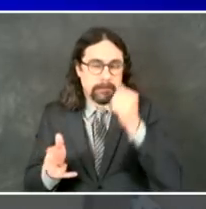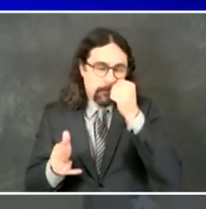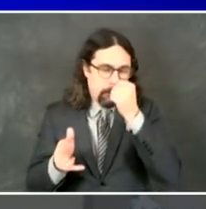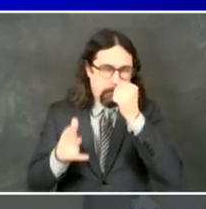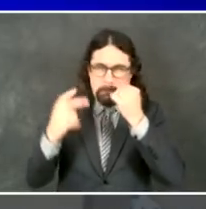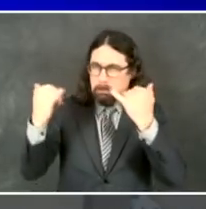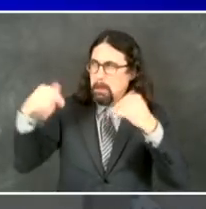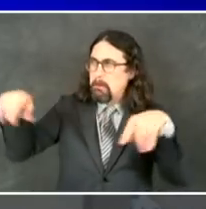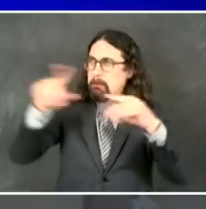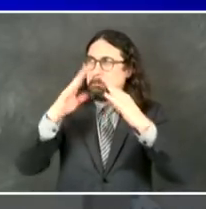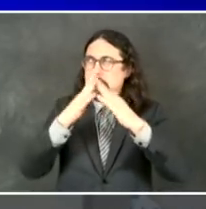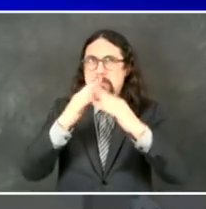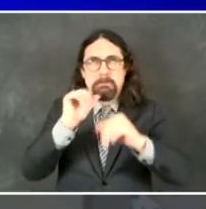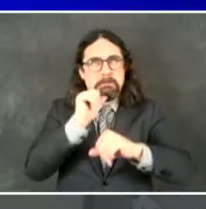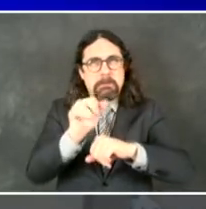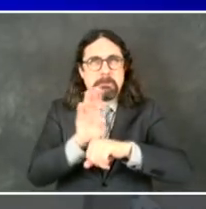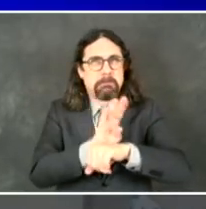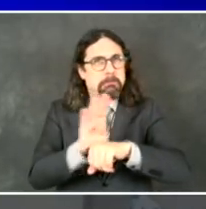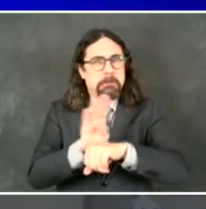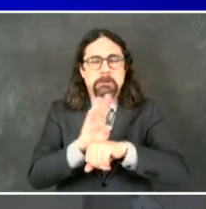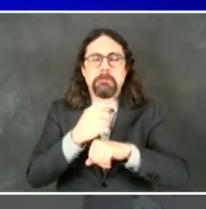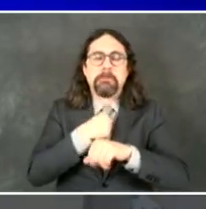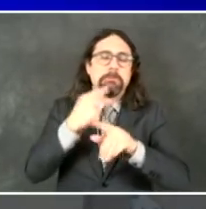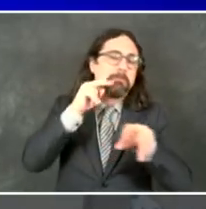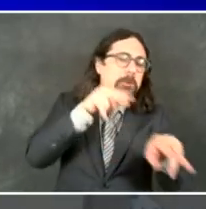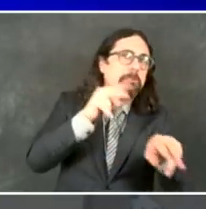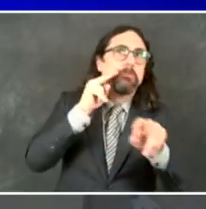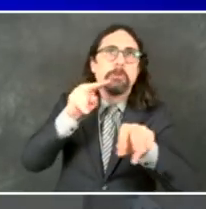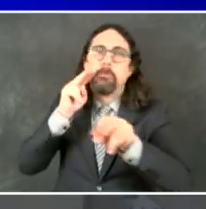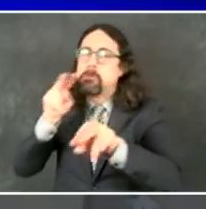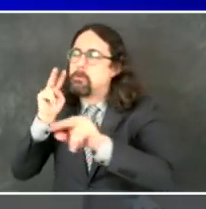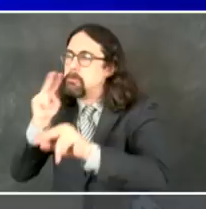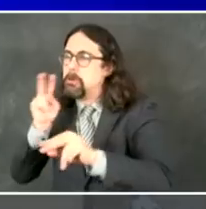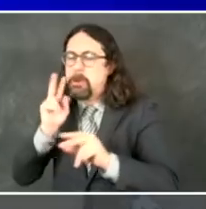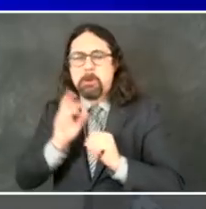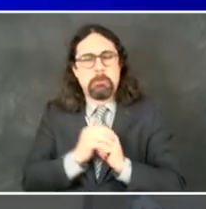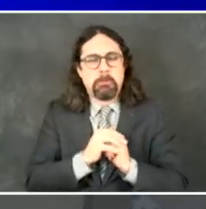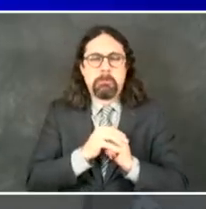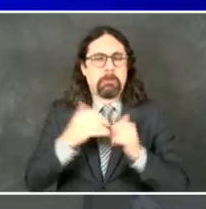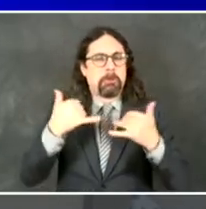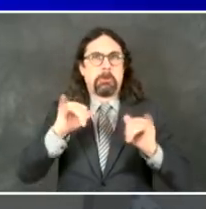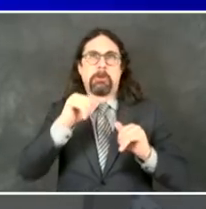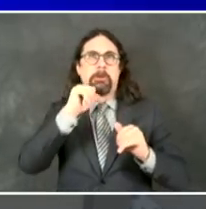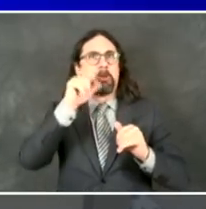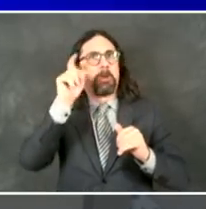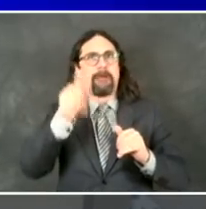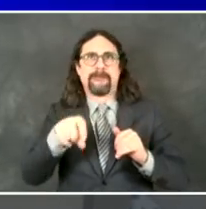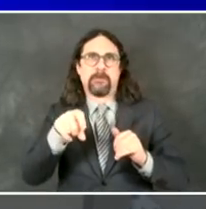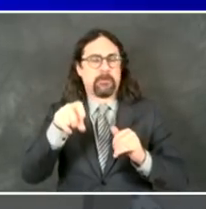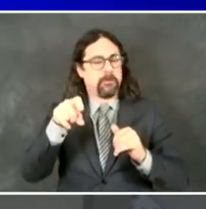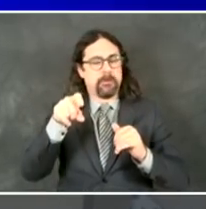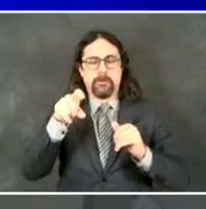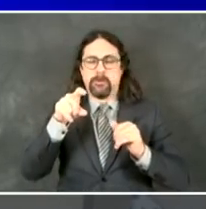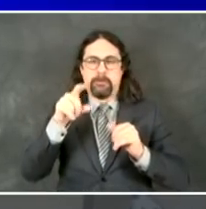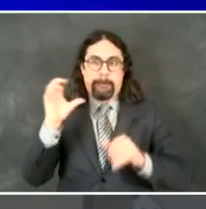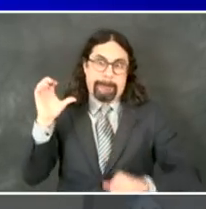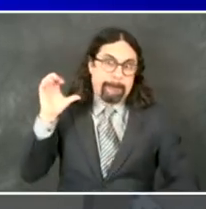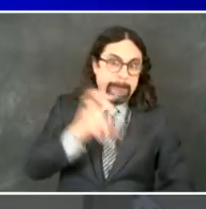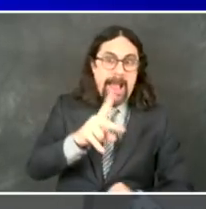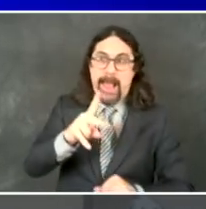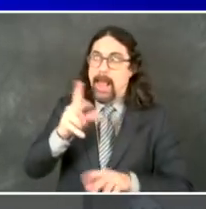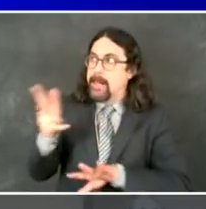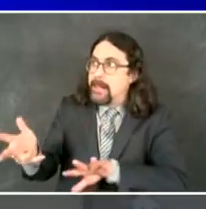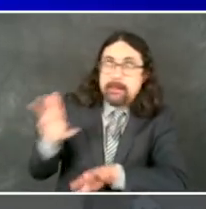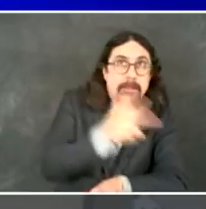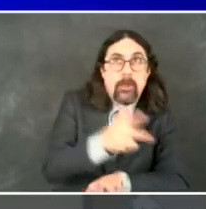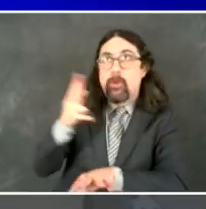undermine the hygiene of this city in the middle of a pandemic. Been very pleased by what we're seeing. Streets are staying generally